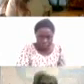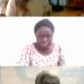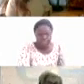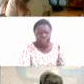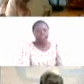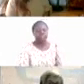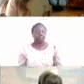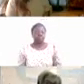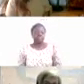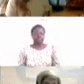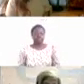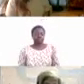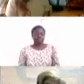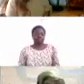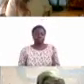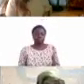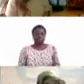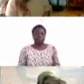disabilities.